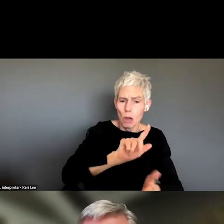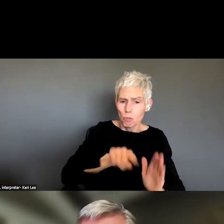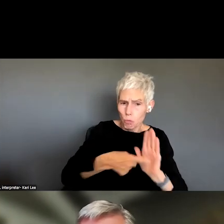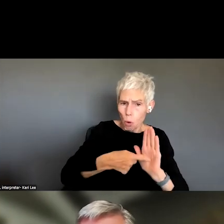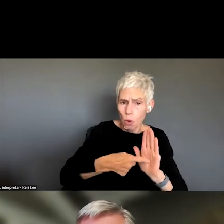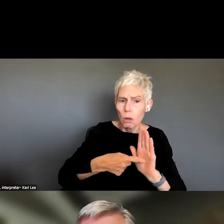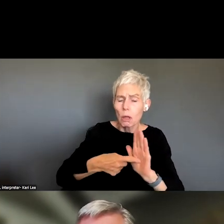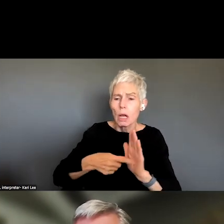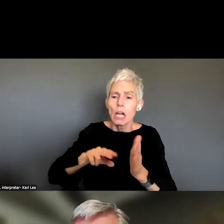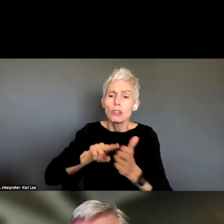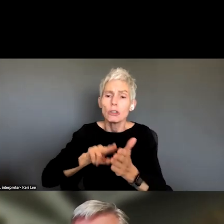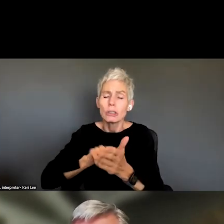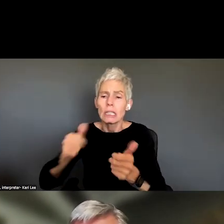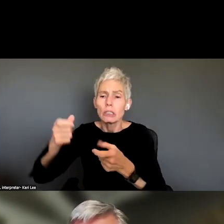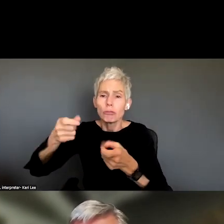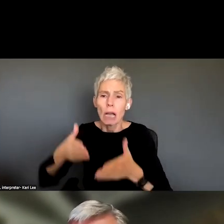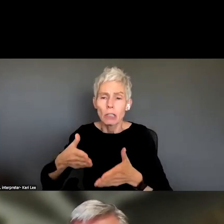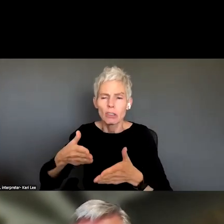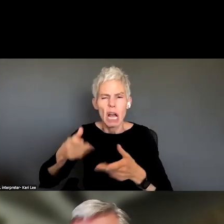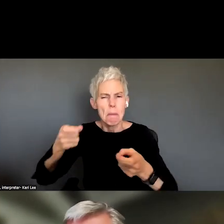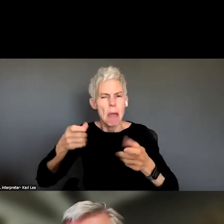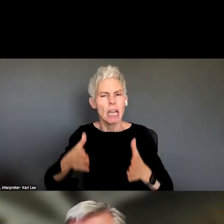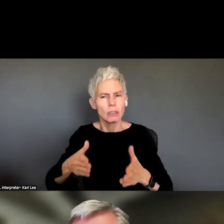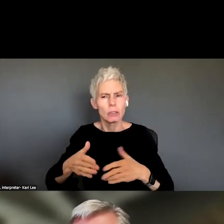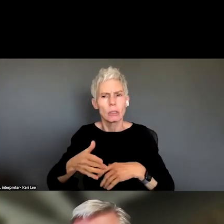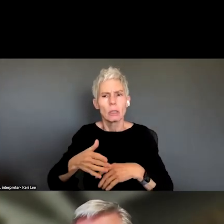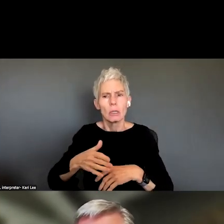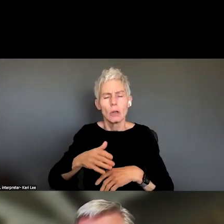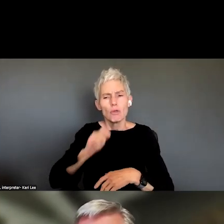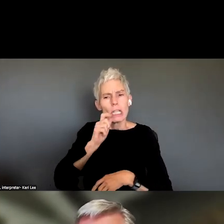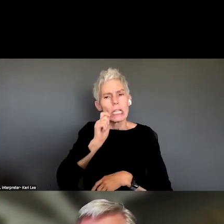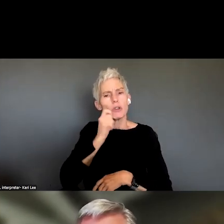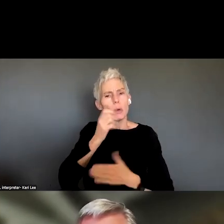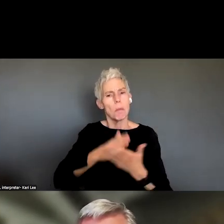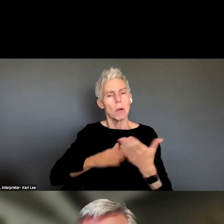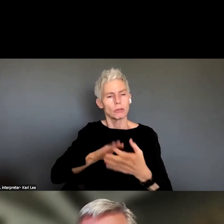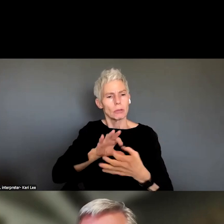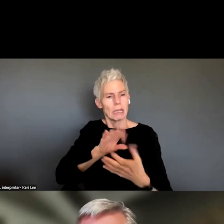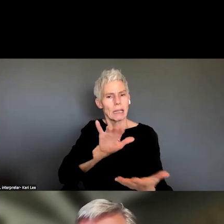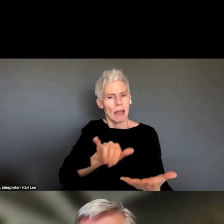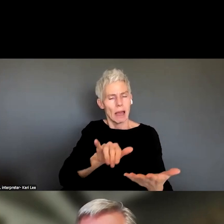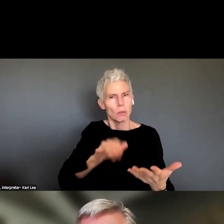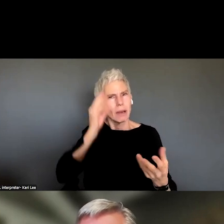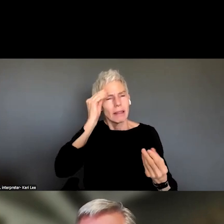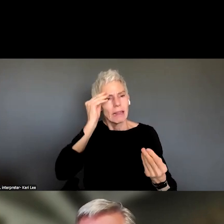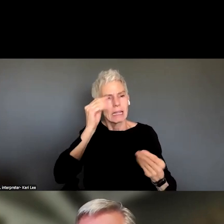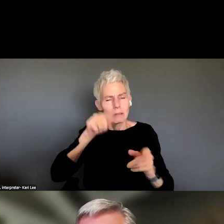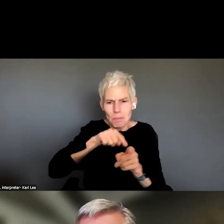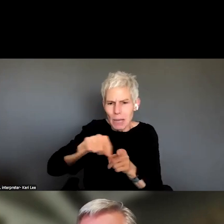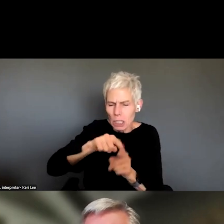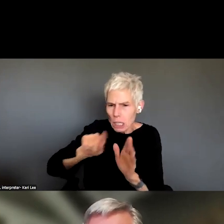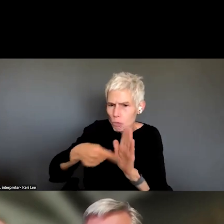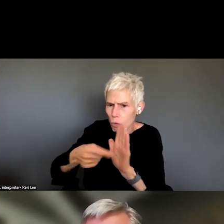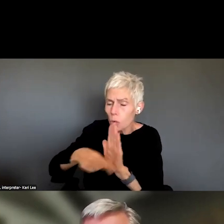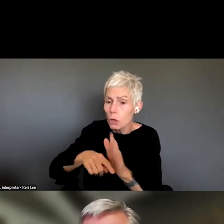nursing, or a nursing manager, and many of the cool aspects related to that, as well as kind of thinking about specialty roles within